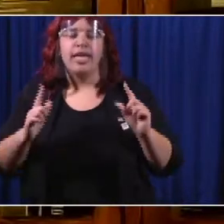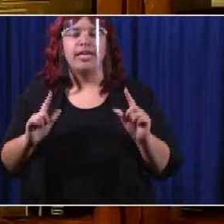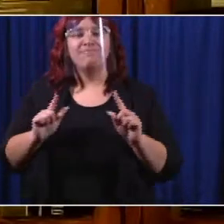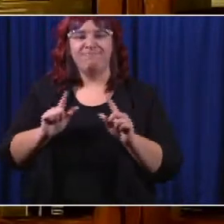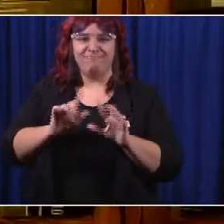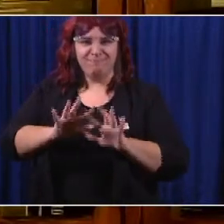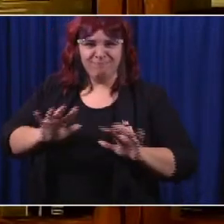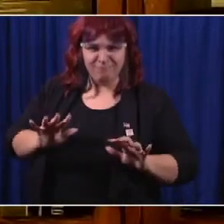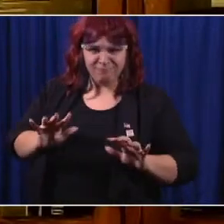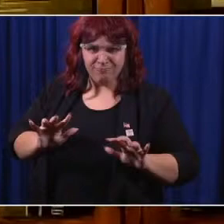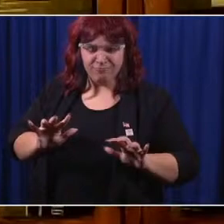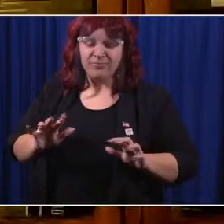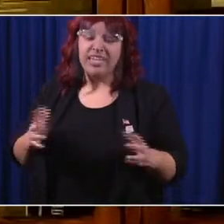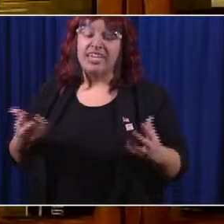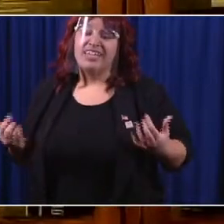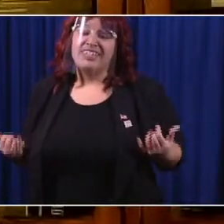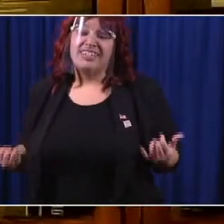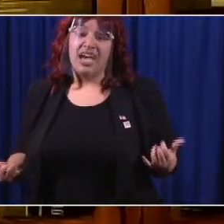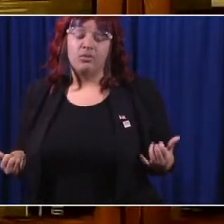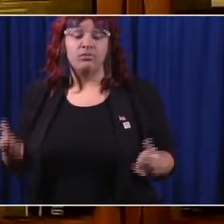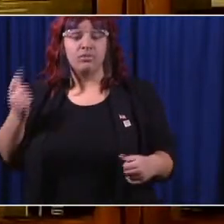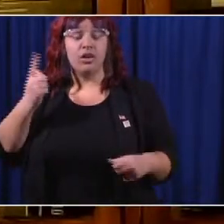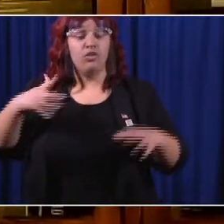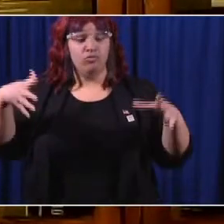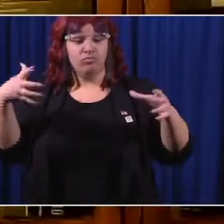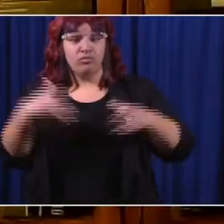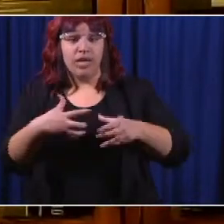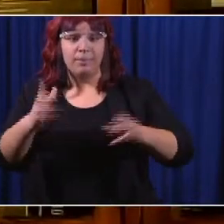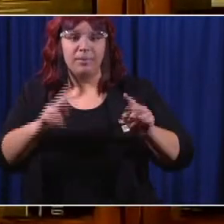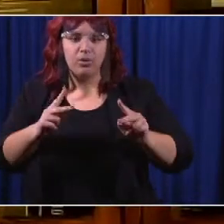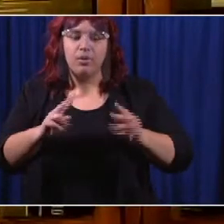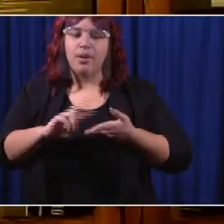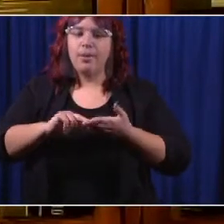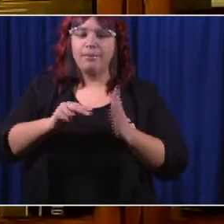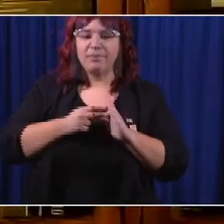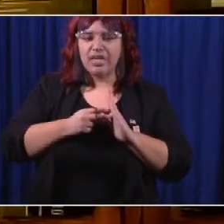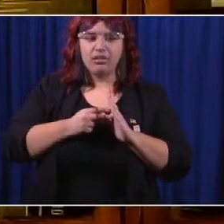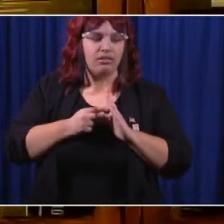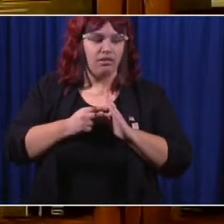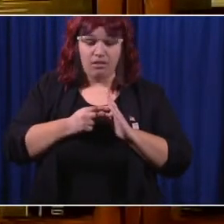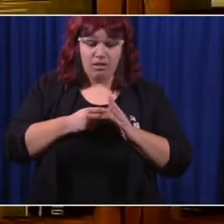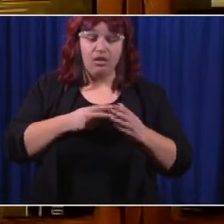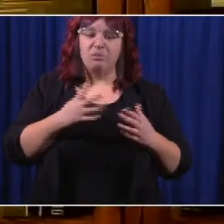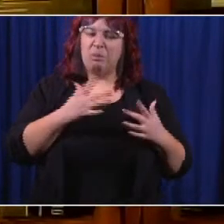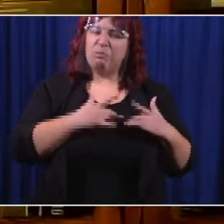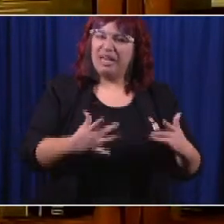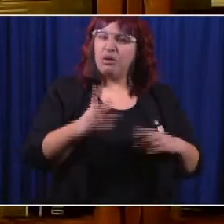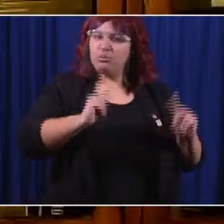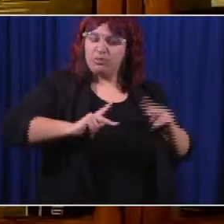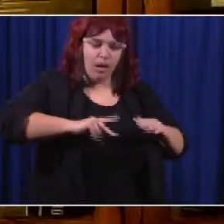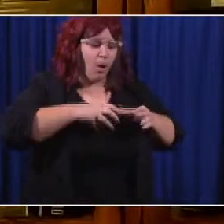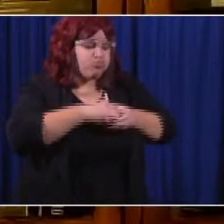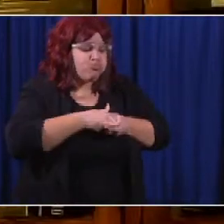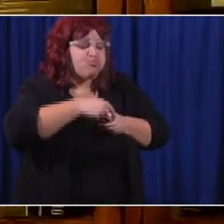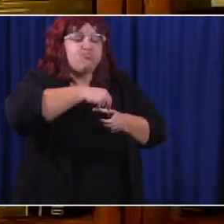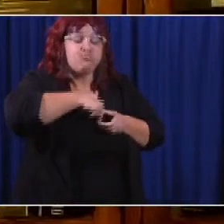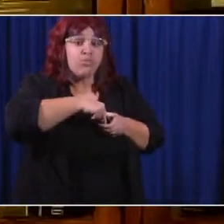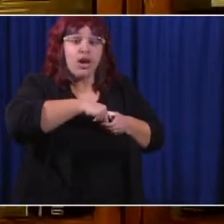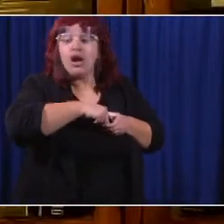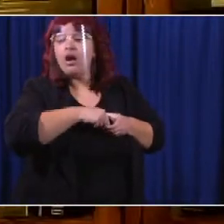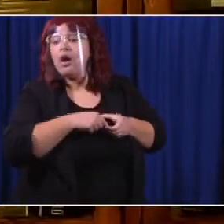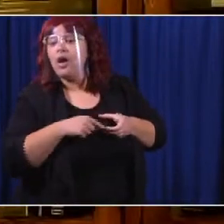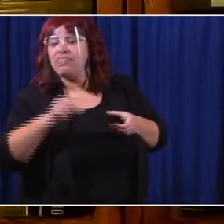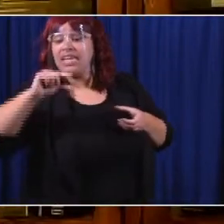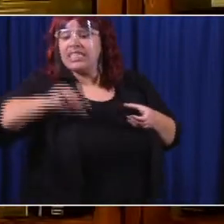had that exposure outside their bubble or that exposure while traveling. So for them, they can't really change the risk of them getting sick. It